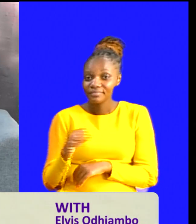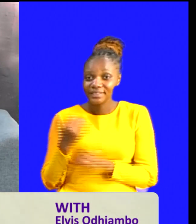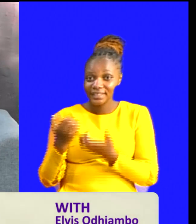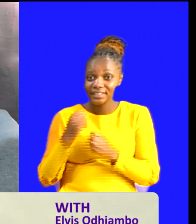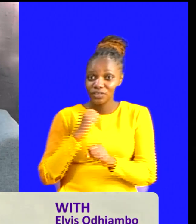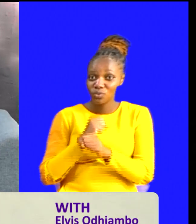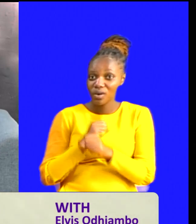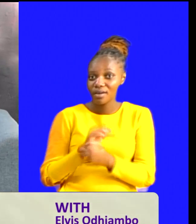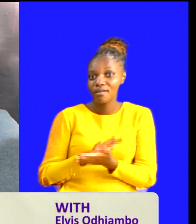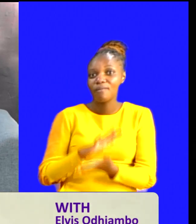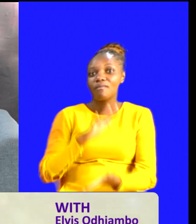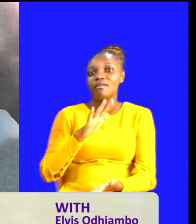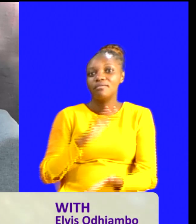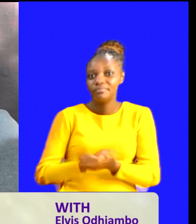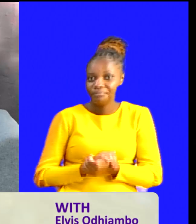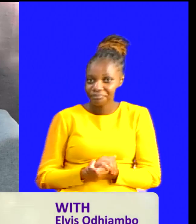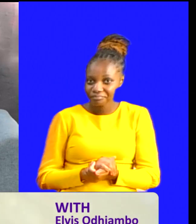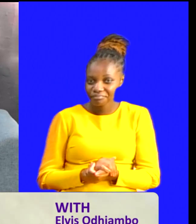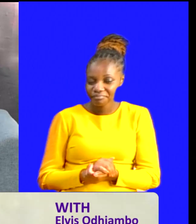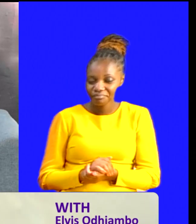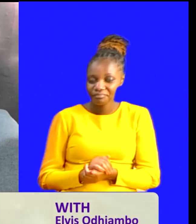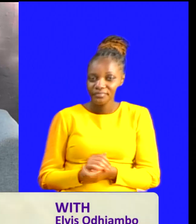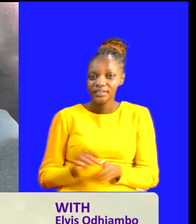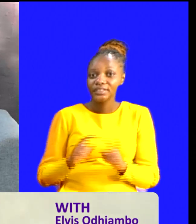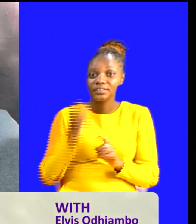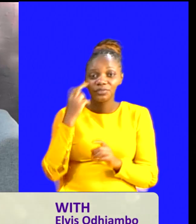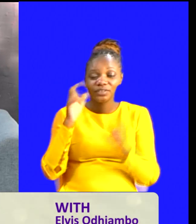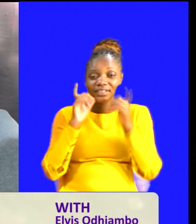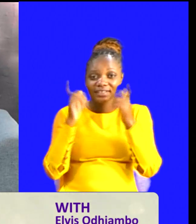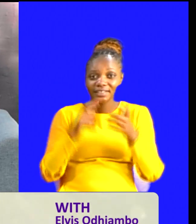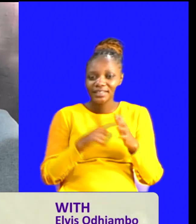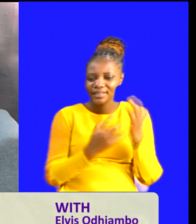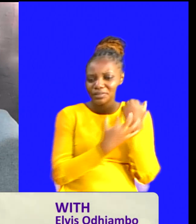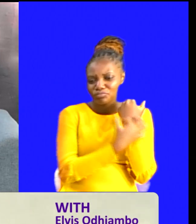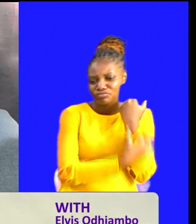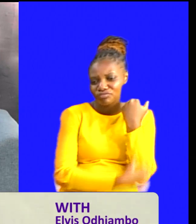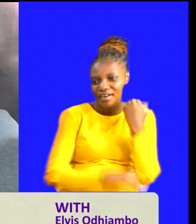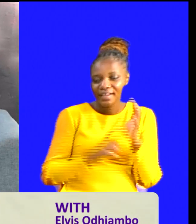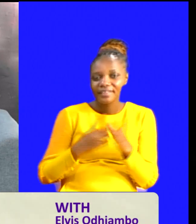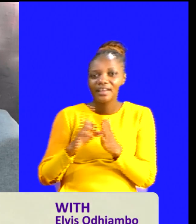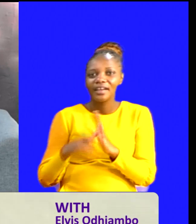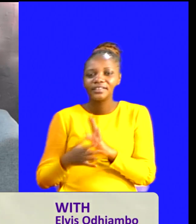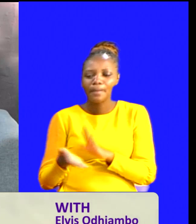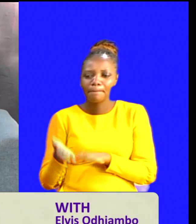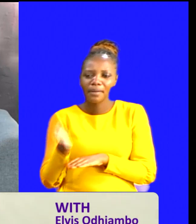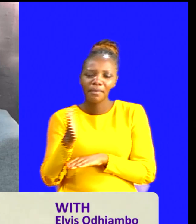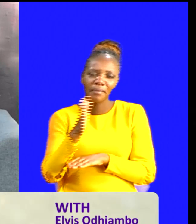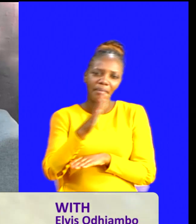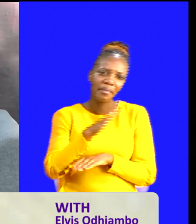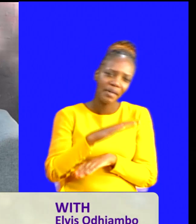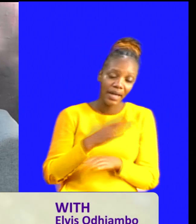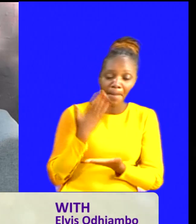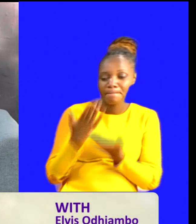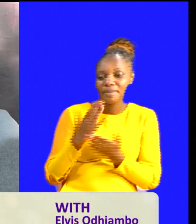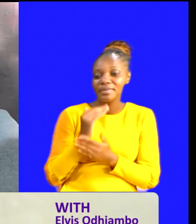And maybe just like Tusker, where last season we saw them starting the season poorly, then coming back to finish strong. Maybe FC